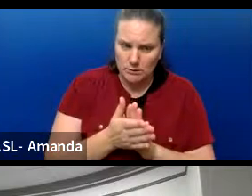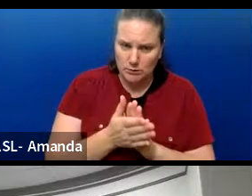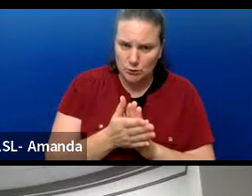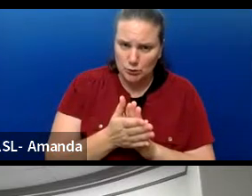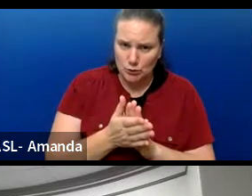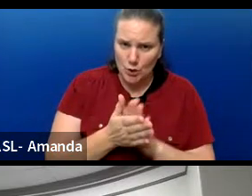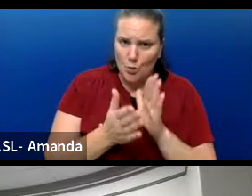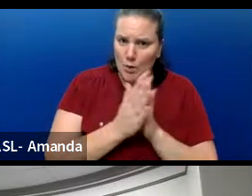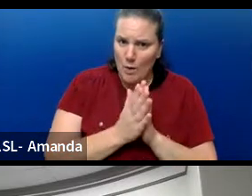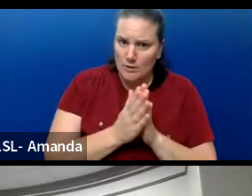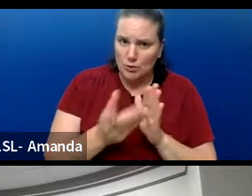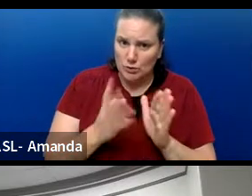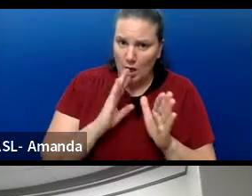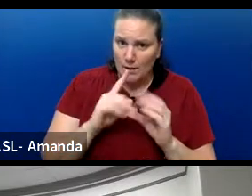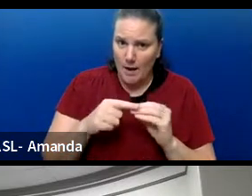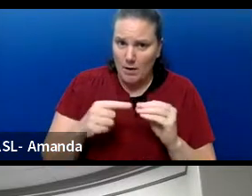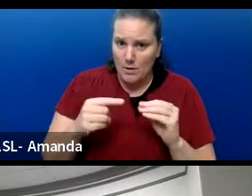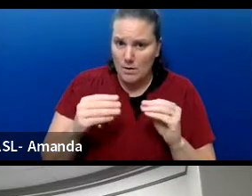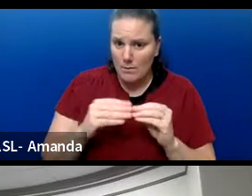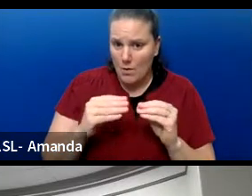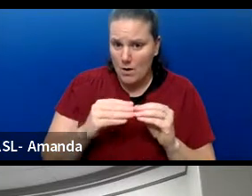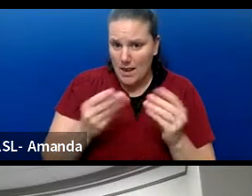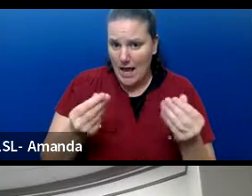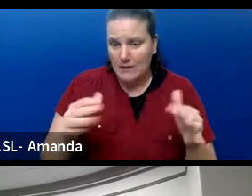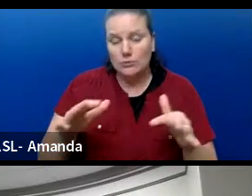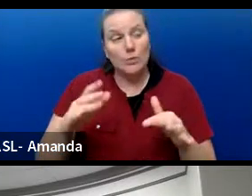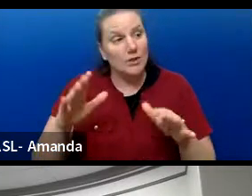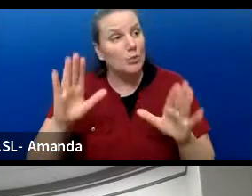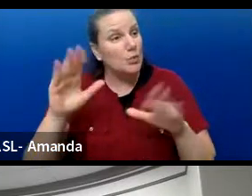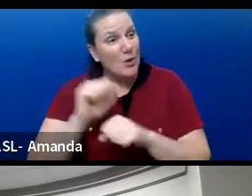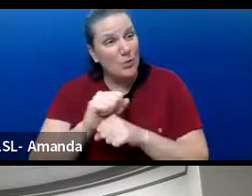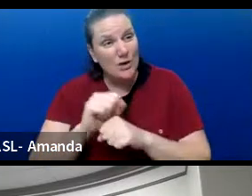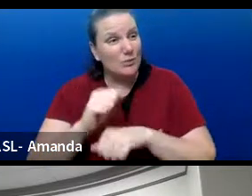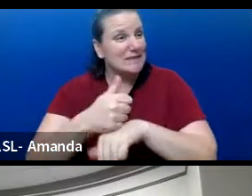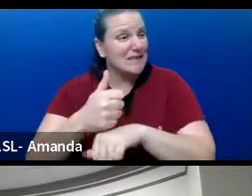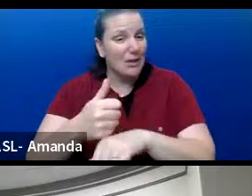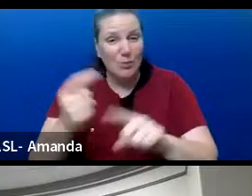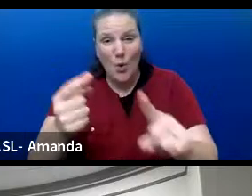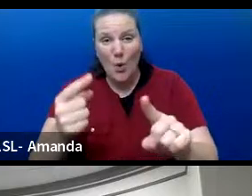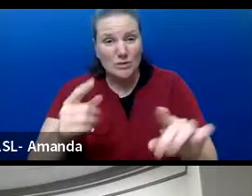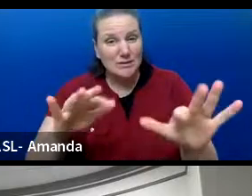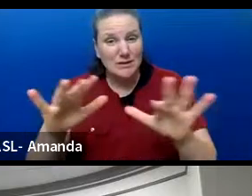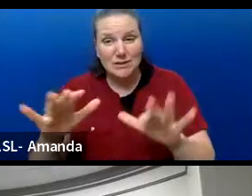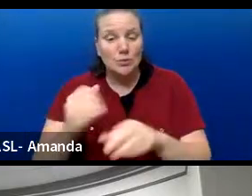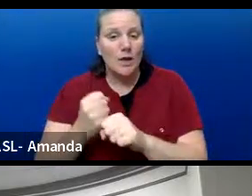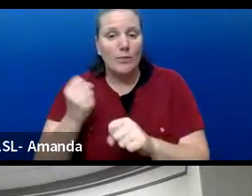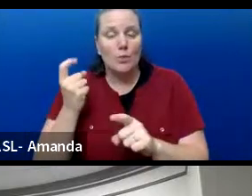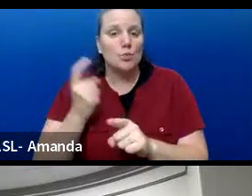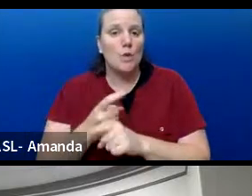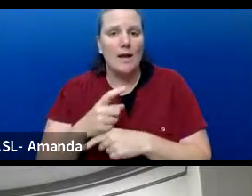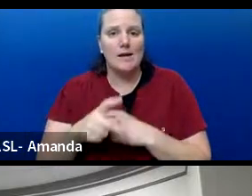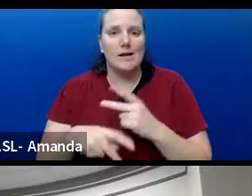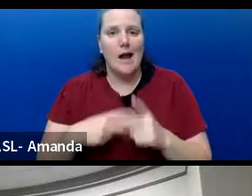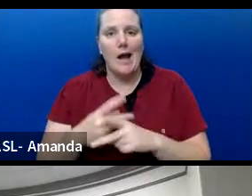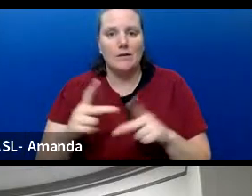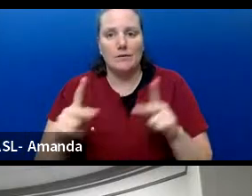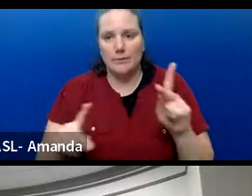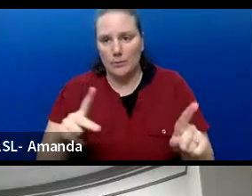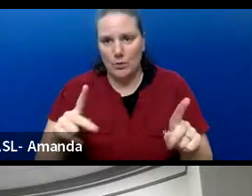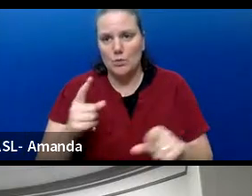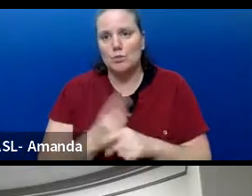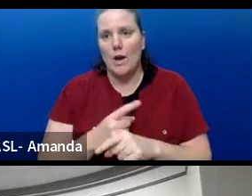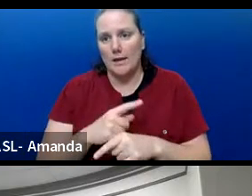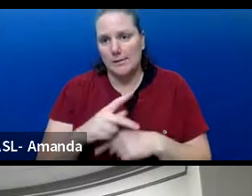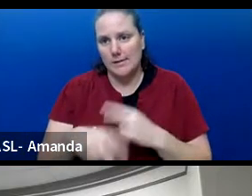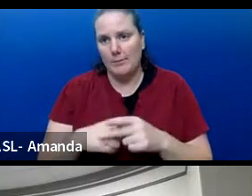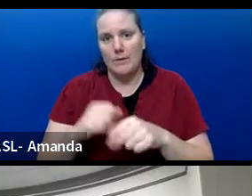is an additional lens. Yeah, we've done this great work. We've set up a lot of goals here to get the right people, the right type of